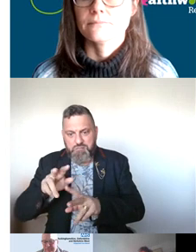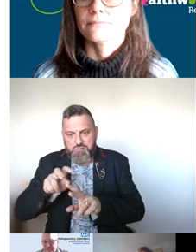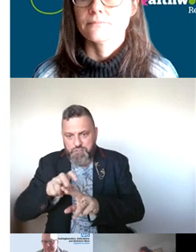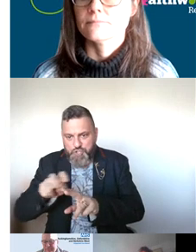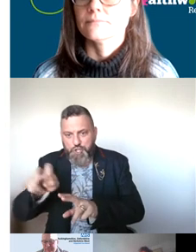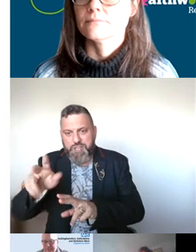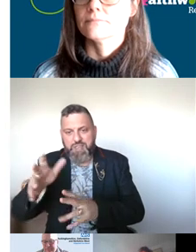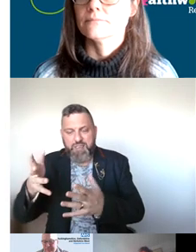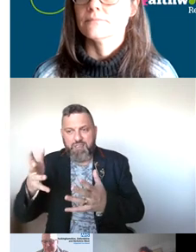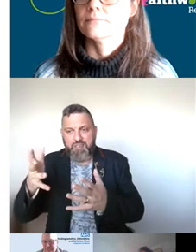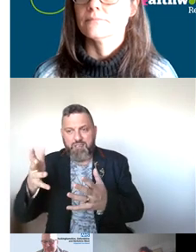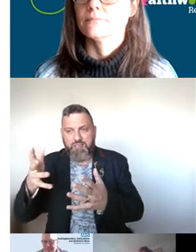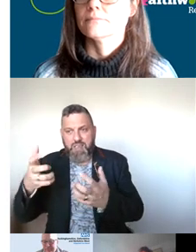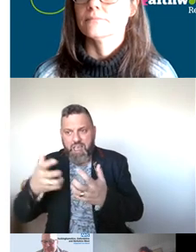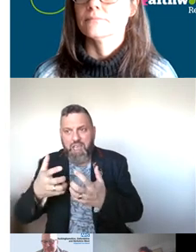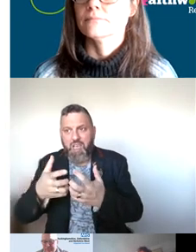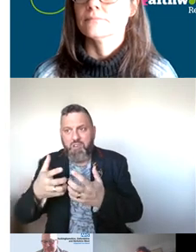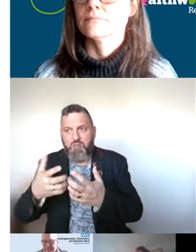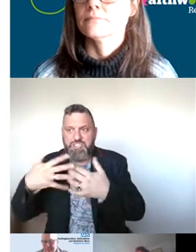terms of integration.